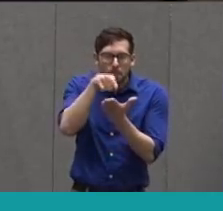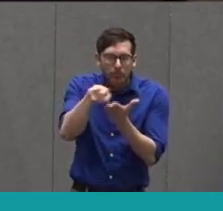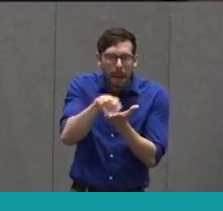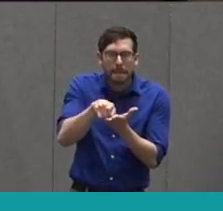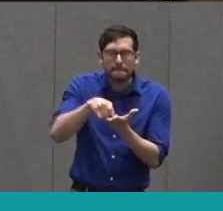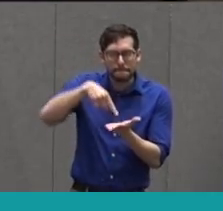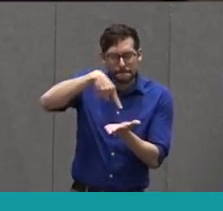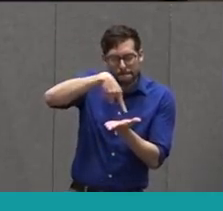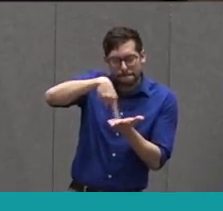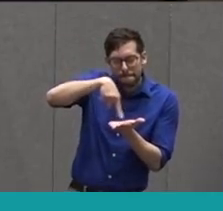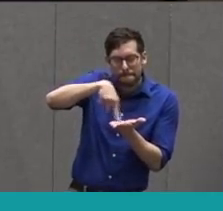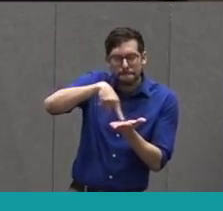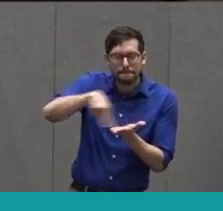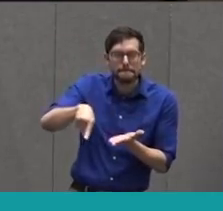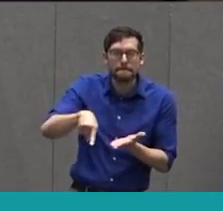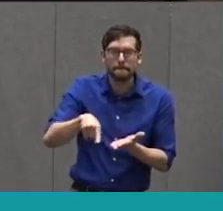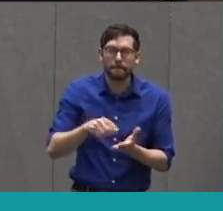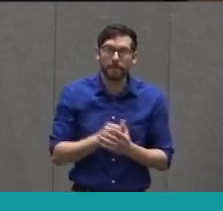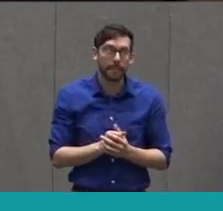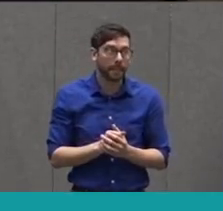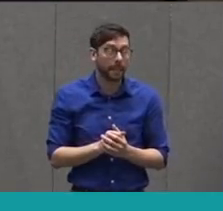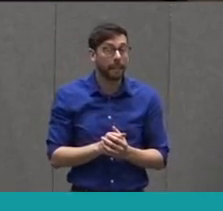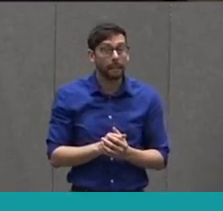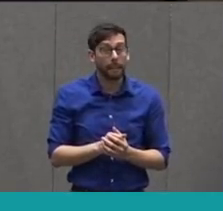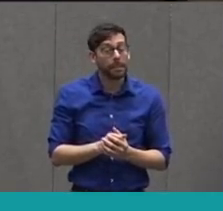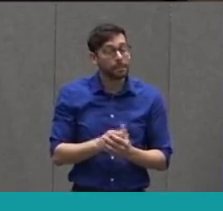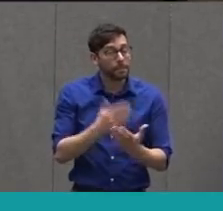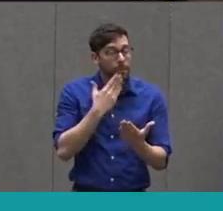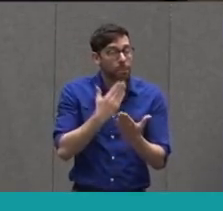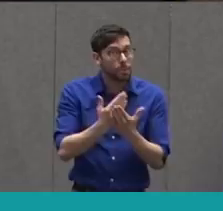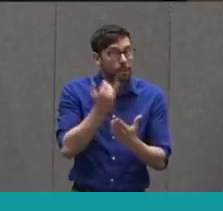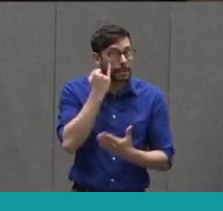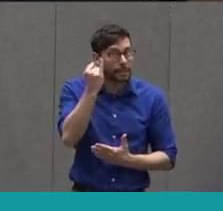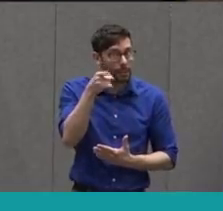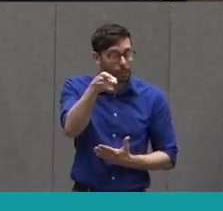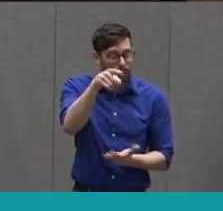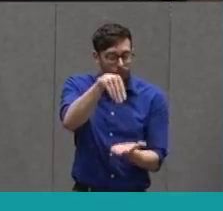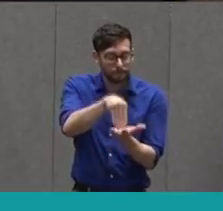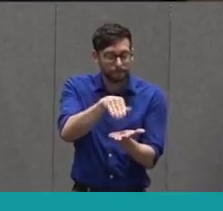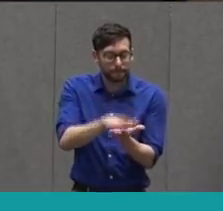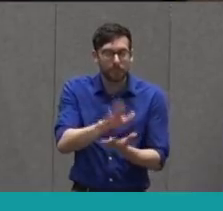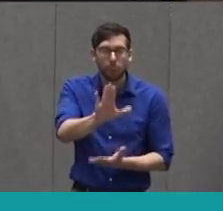home, because I would like you to record this in your mathematics journal.